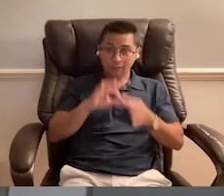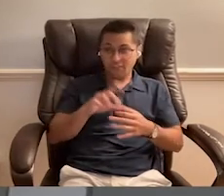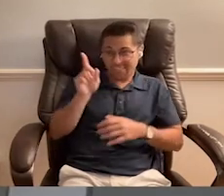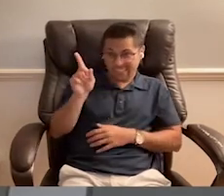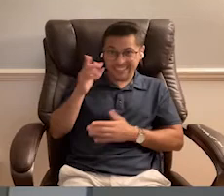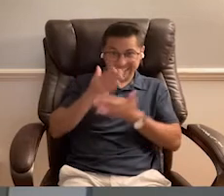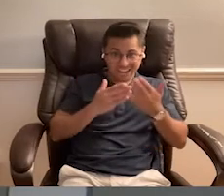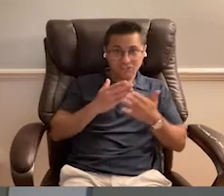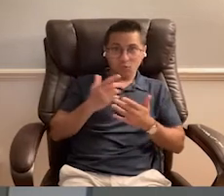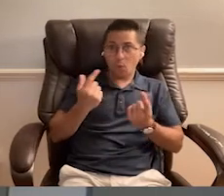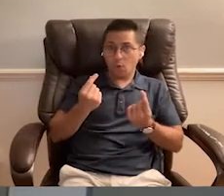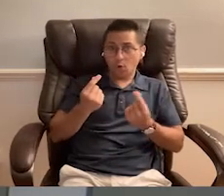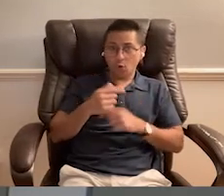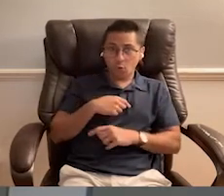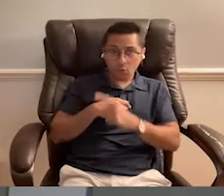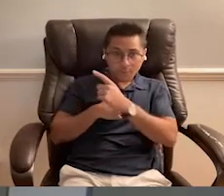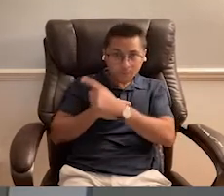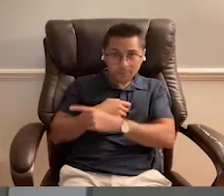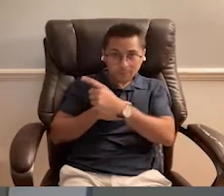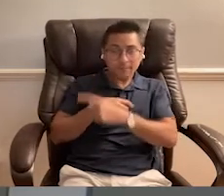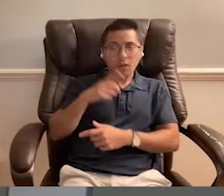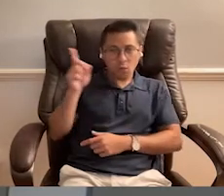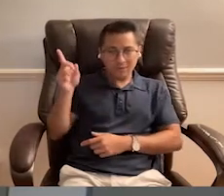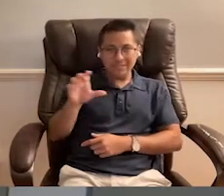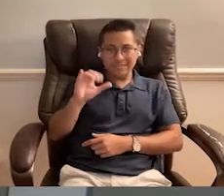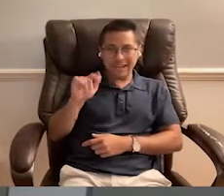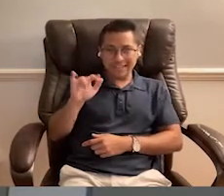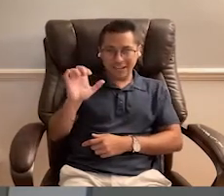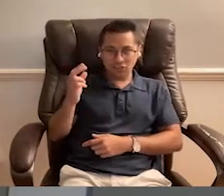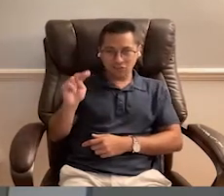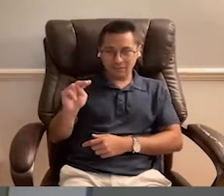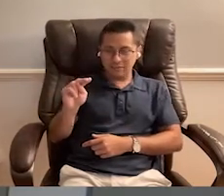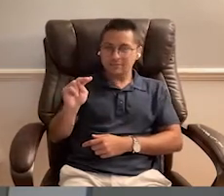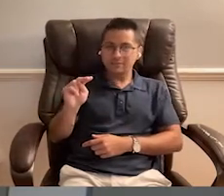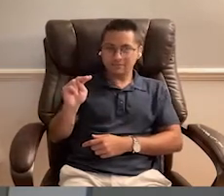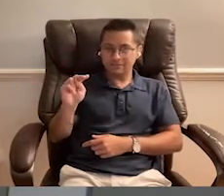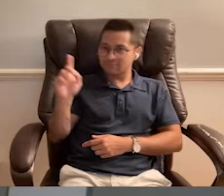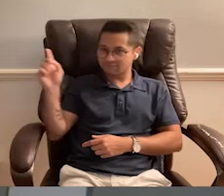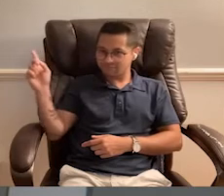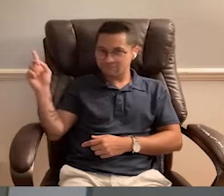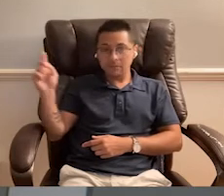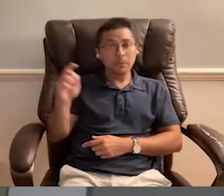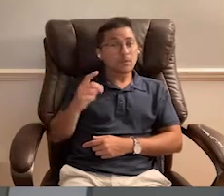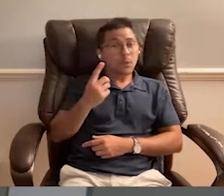and our rules regarding this section of what we do are found in the Florida Administrative Code, and those are the citations,